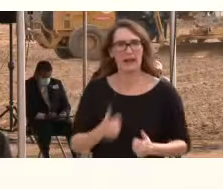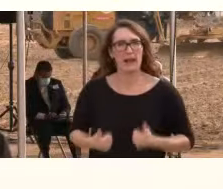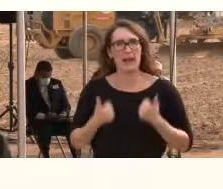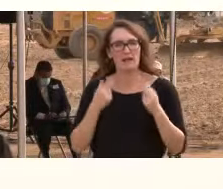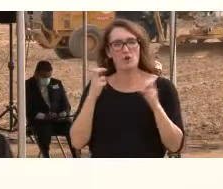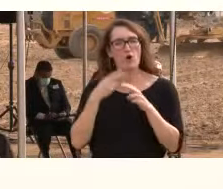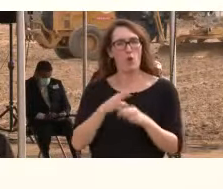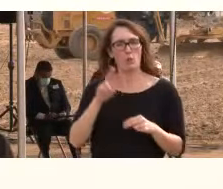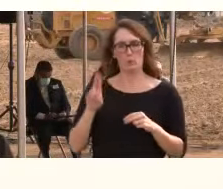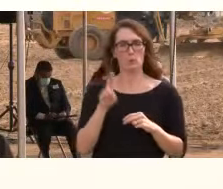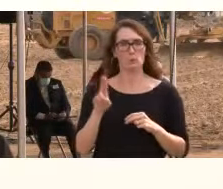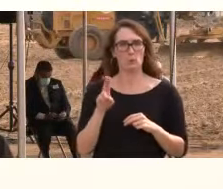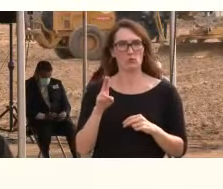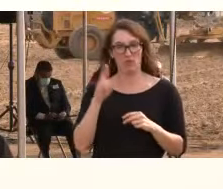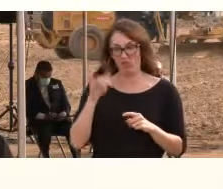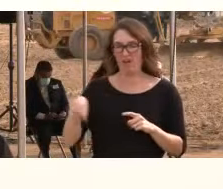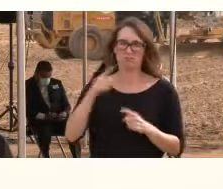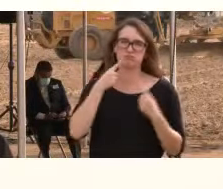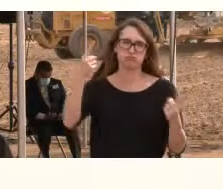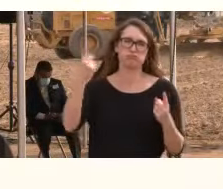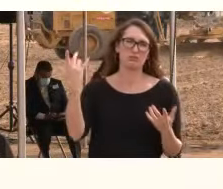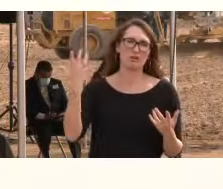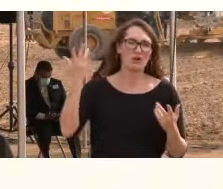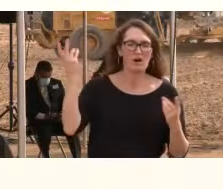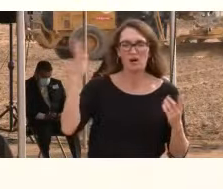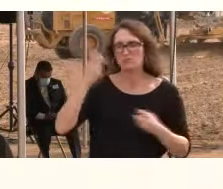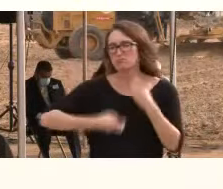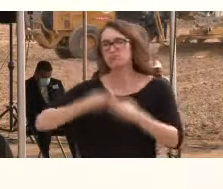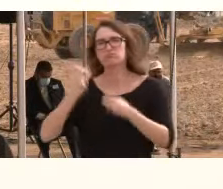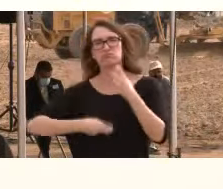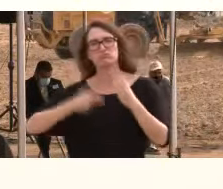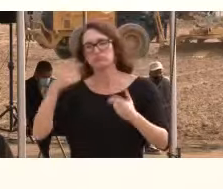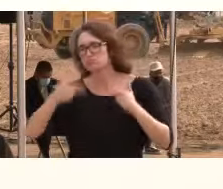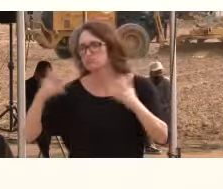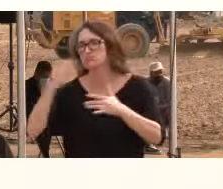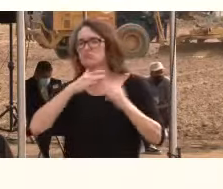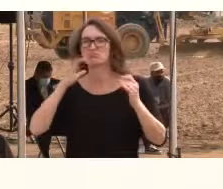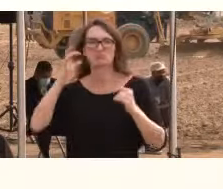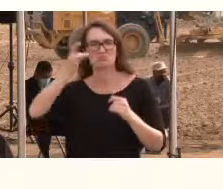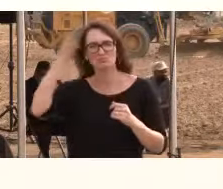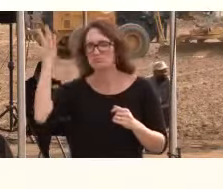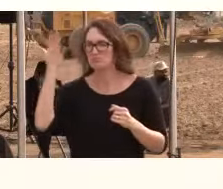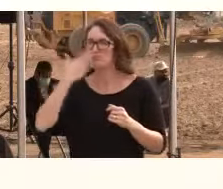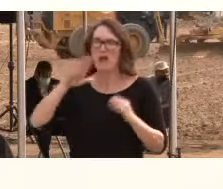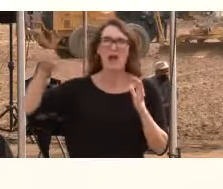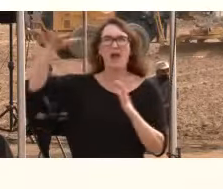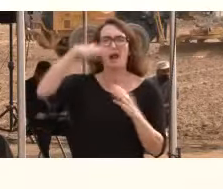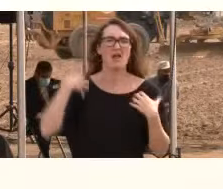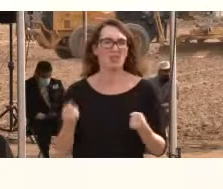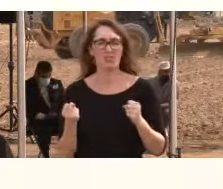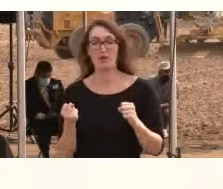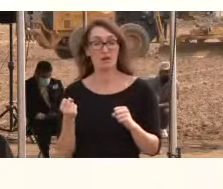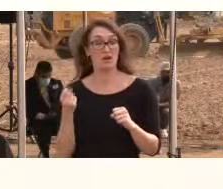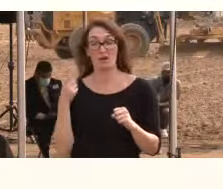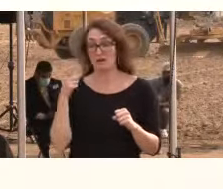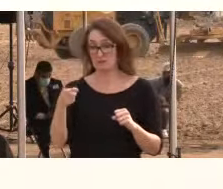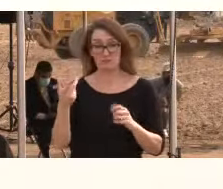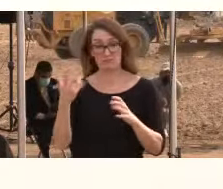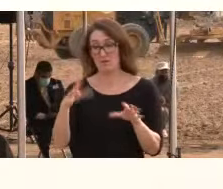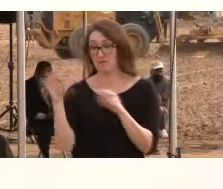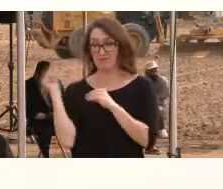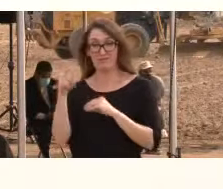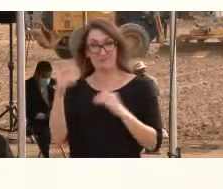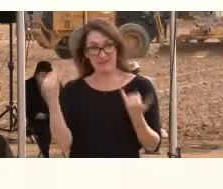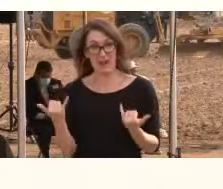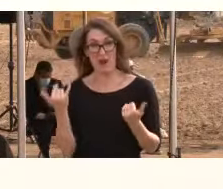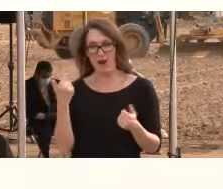U is known for crime, for violence, for bad health. And he got out of that. He's now a